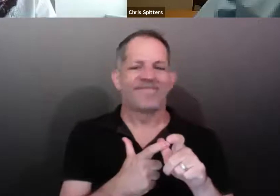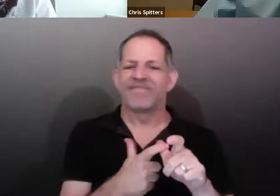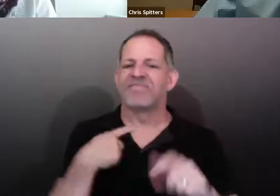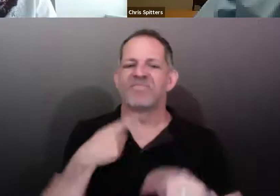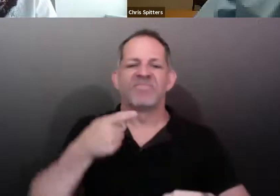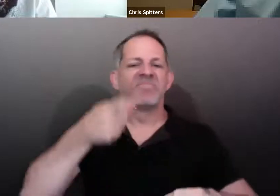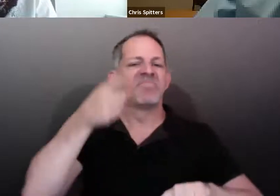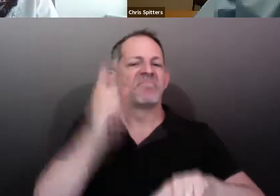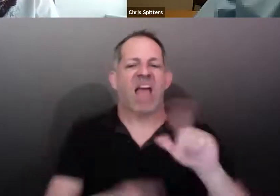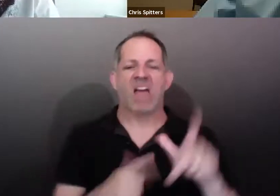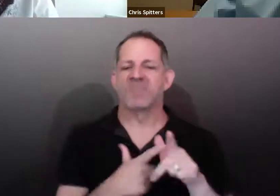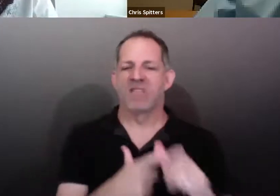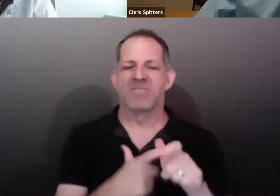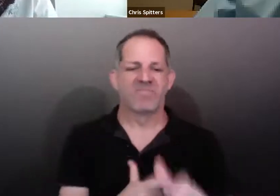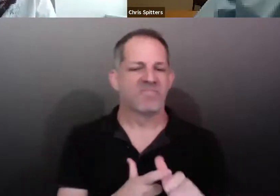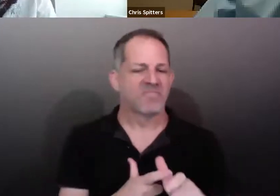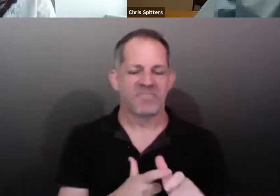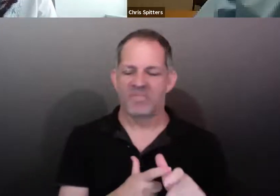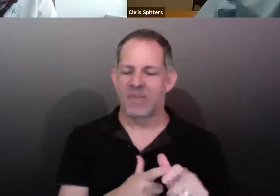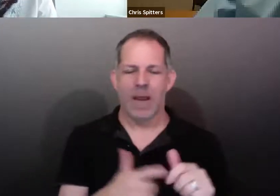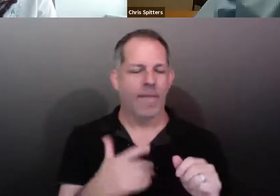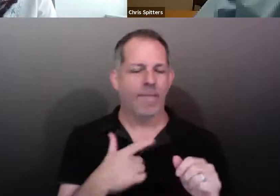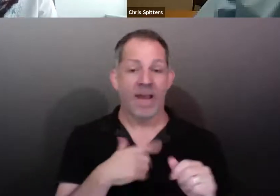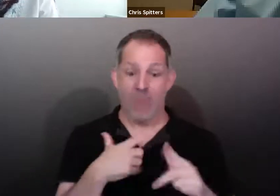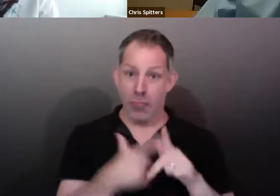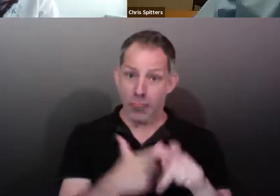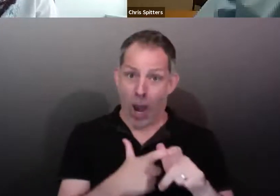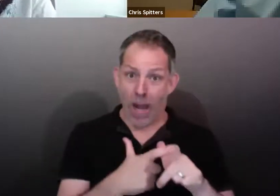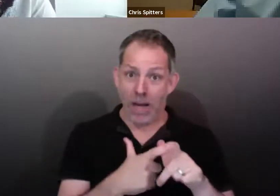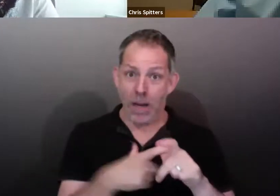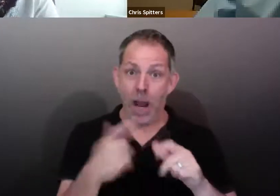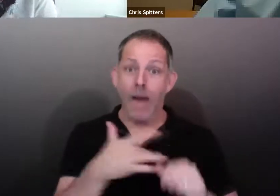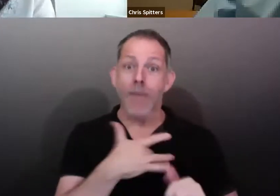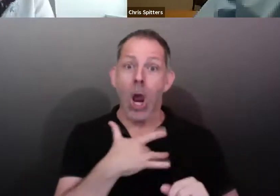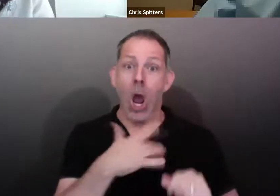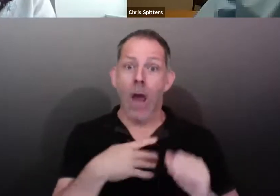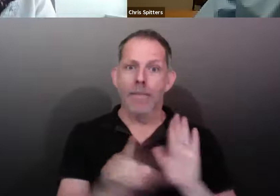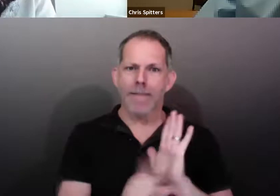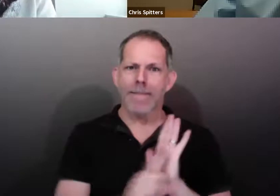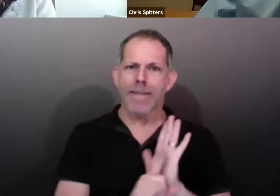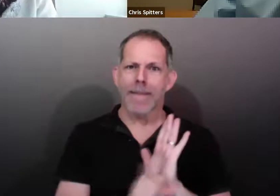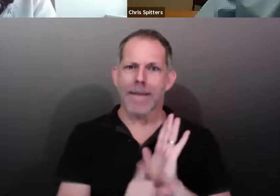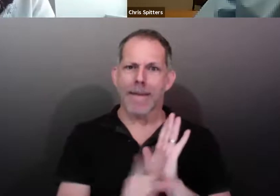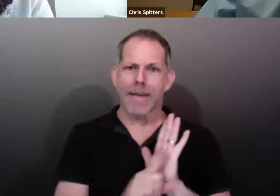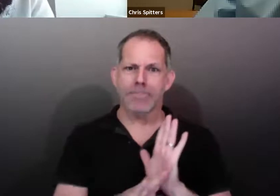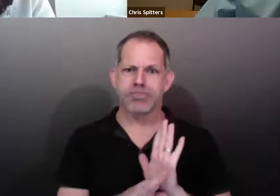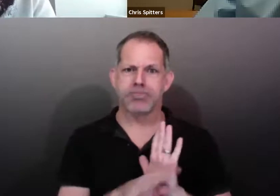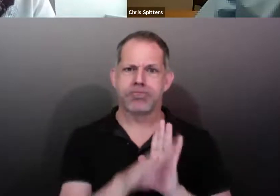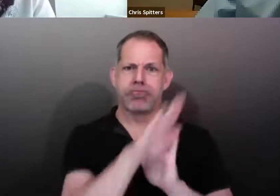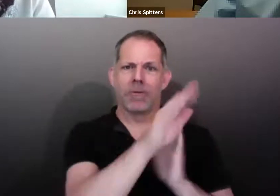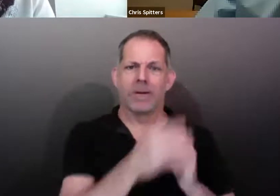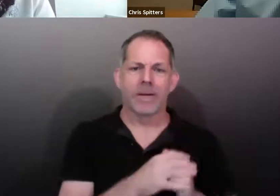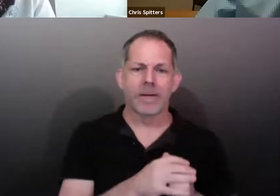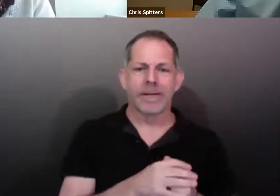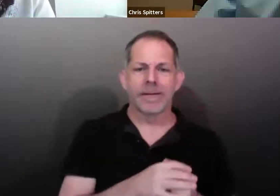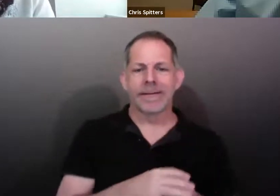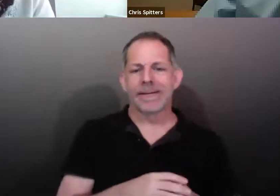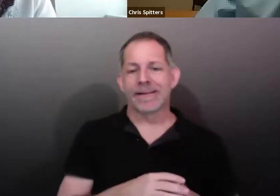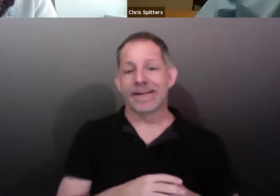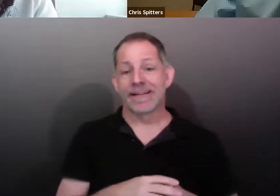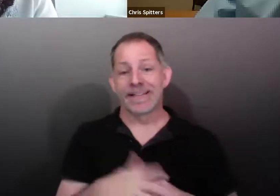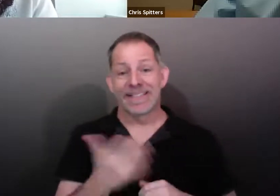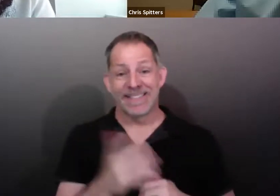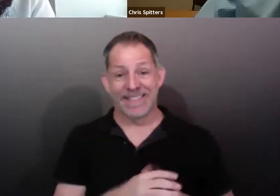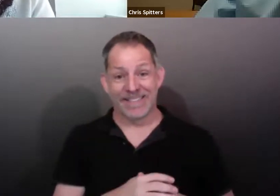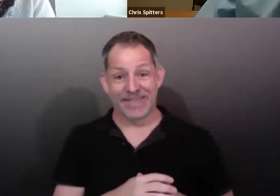heart rate is low 50s, and I would just be sitting watching TV with my family, and it would shoot up into the 90s. And this would